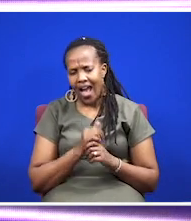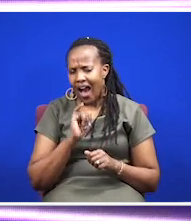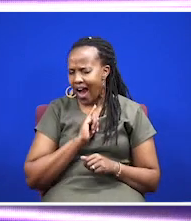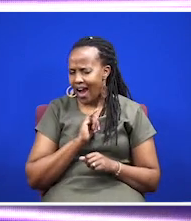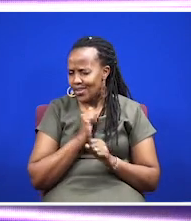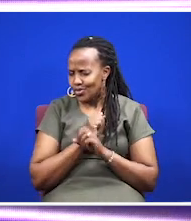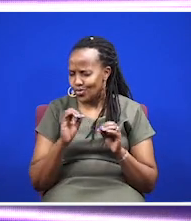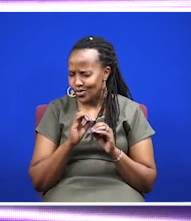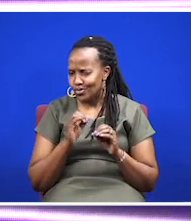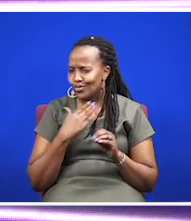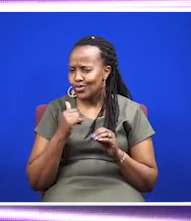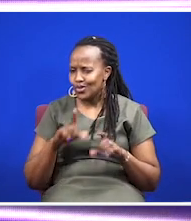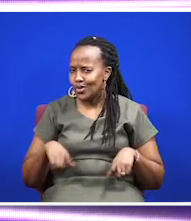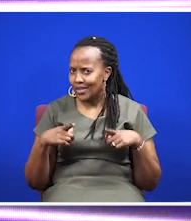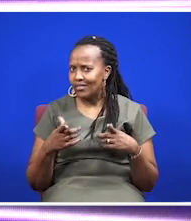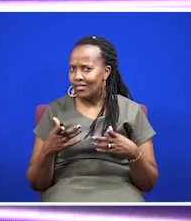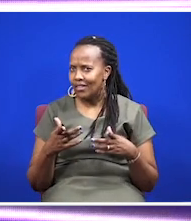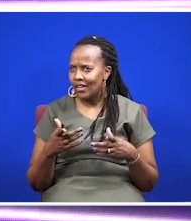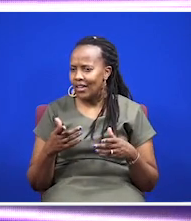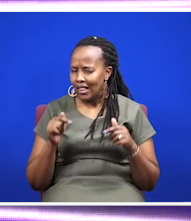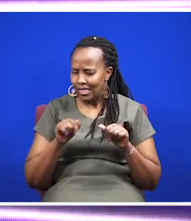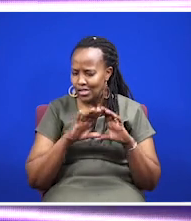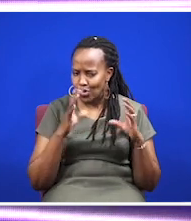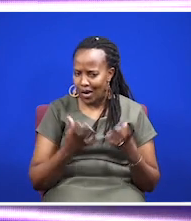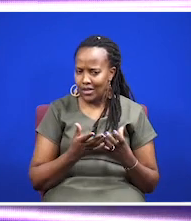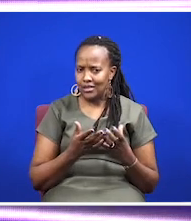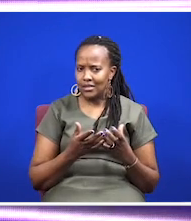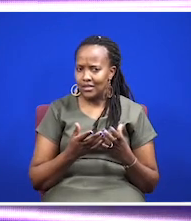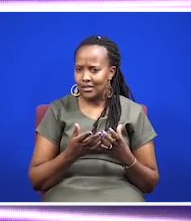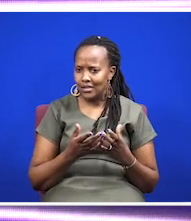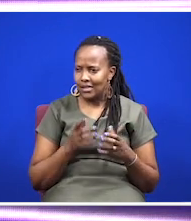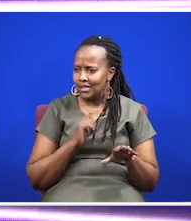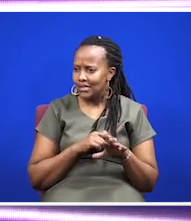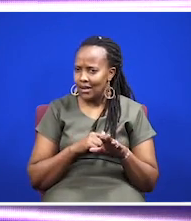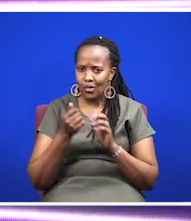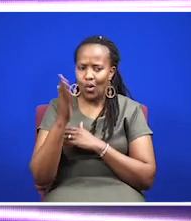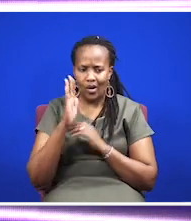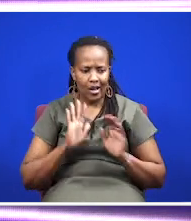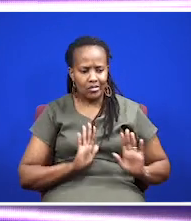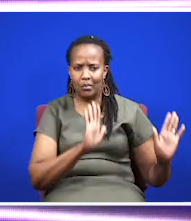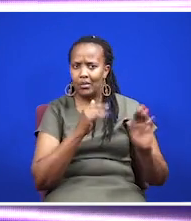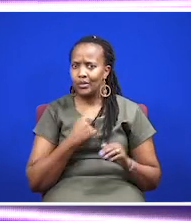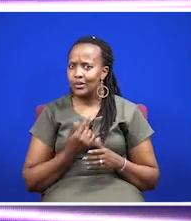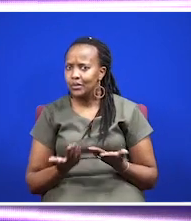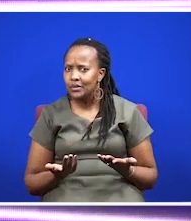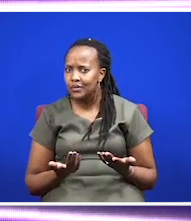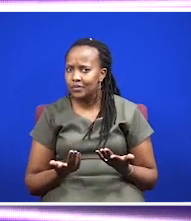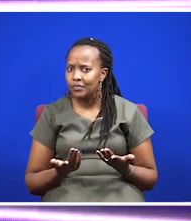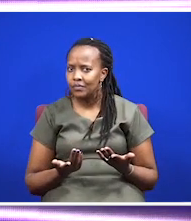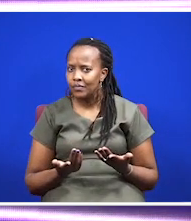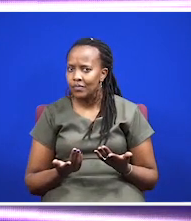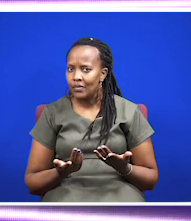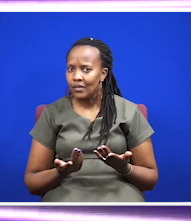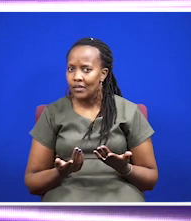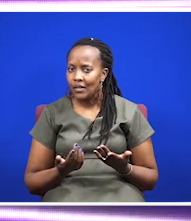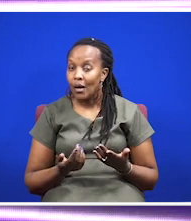one that God has given up on. And I don't want you either to be one of those people that God has thrown